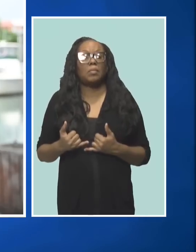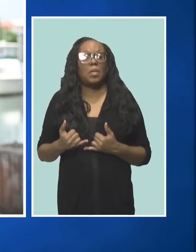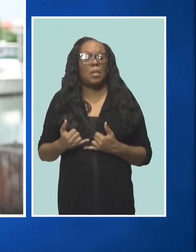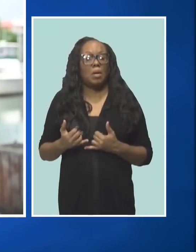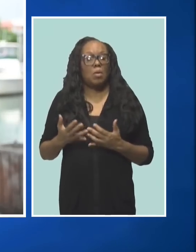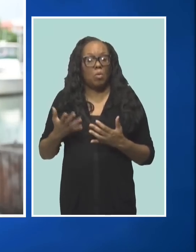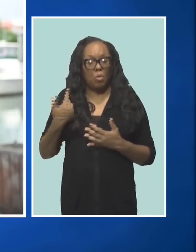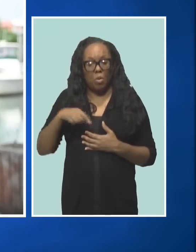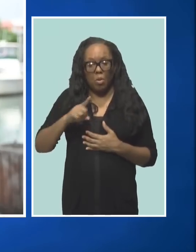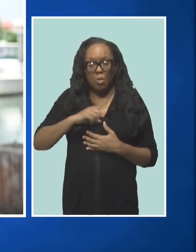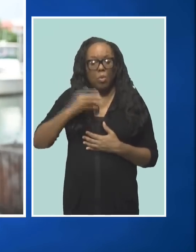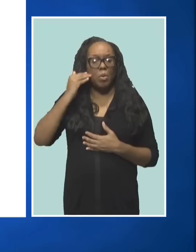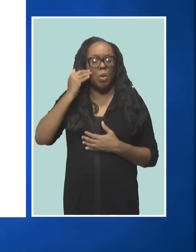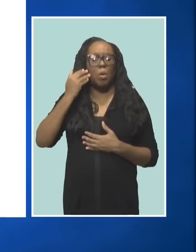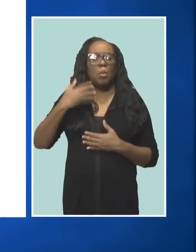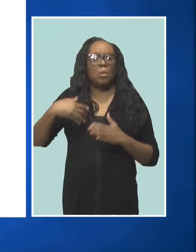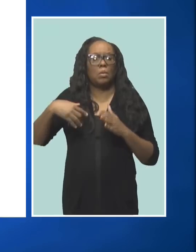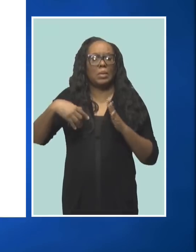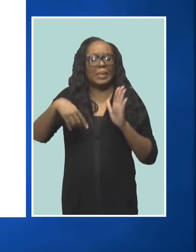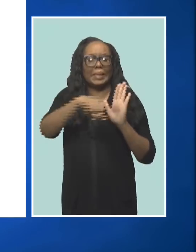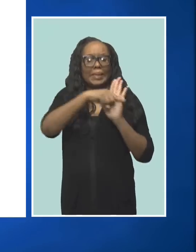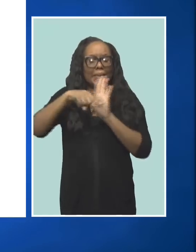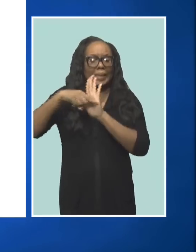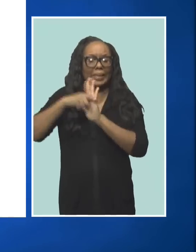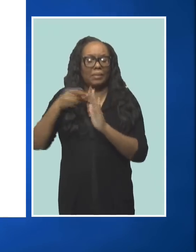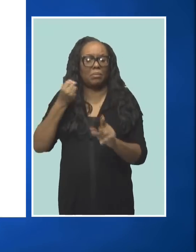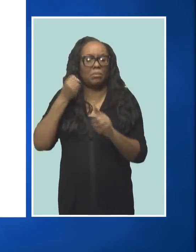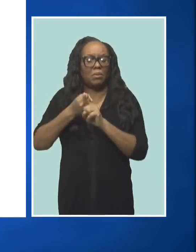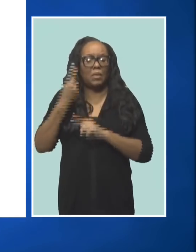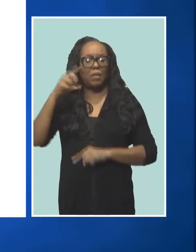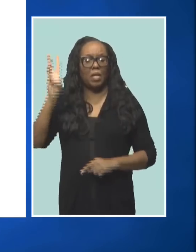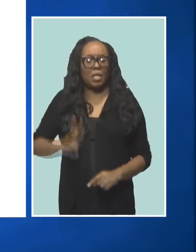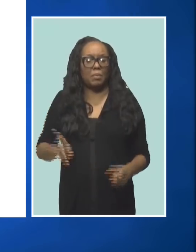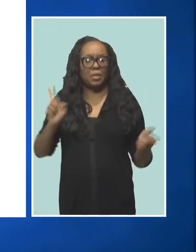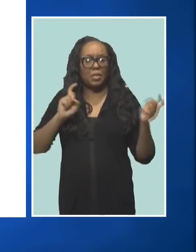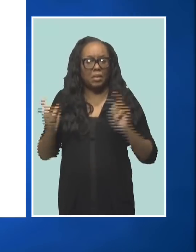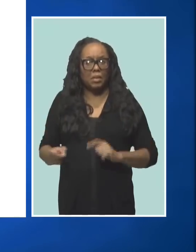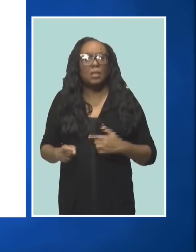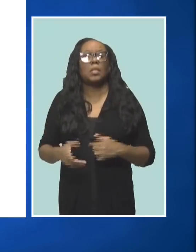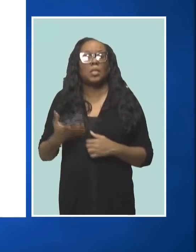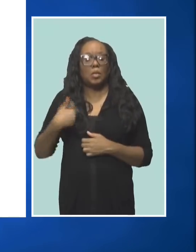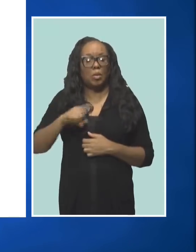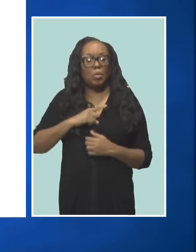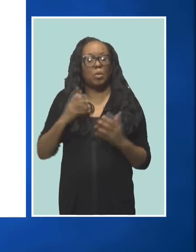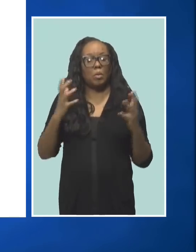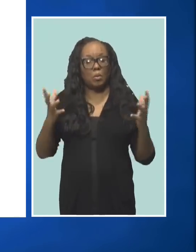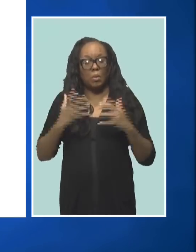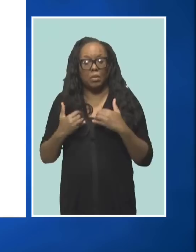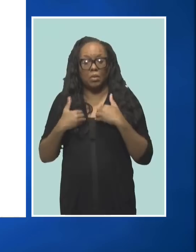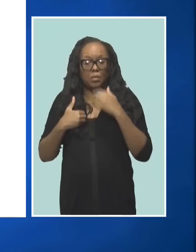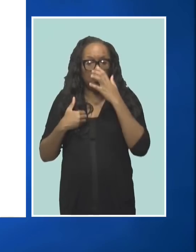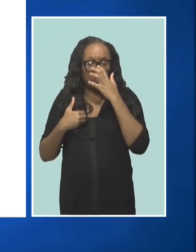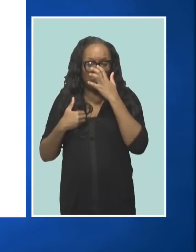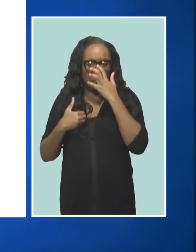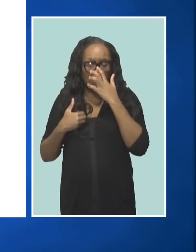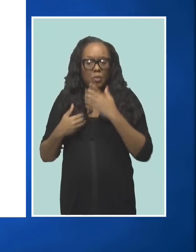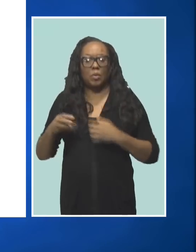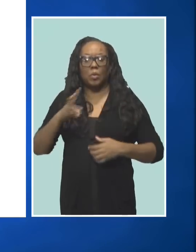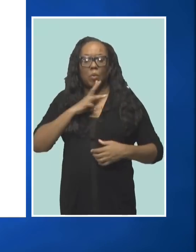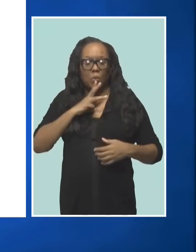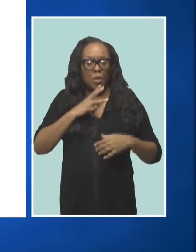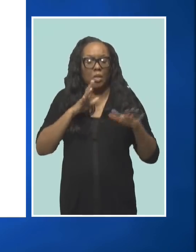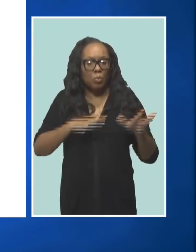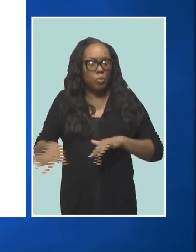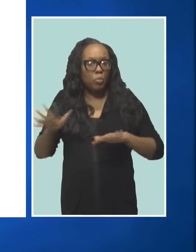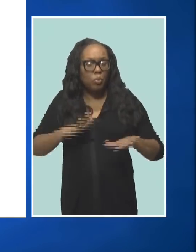should I say the negative impacts of climate change. This is all about augmenting Barbados's non-potable water supply. So right now, in terms of the